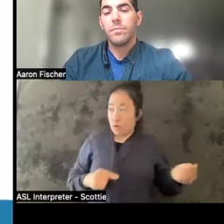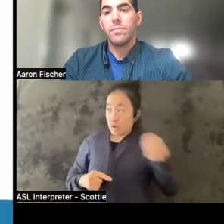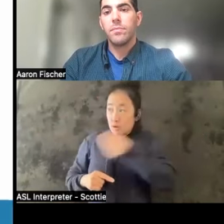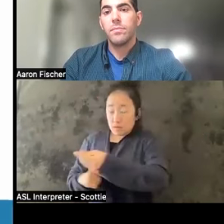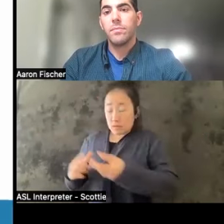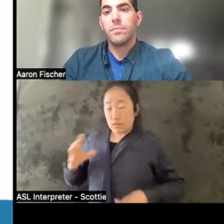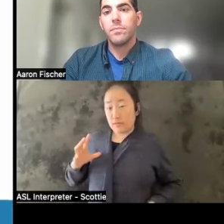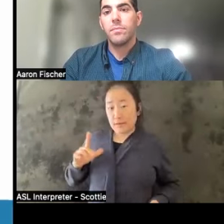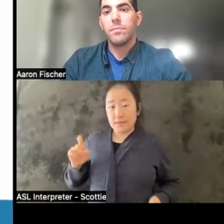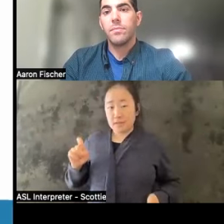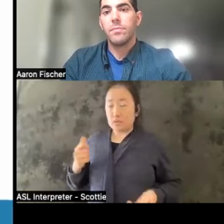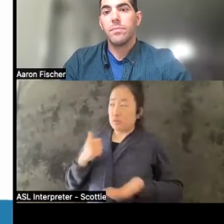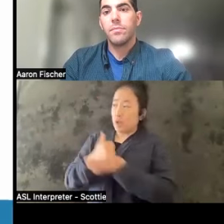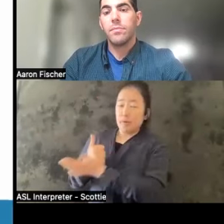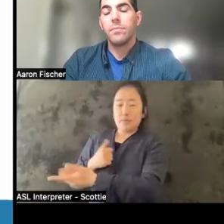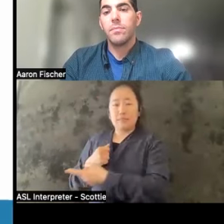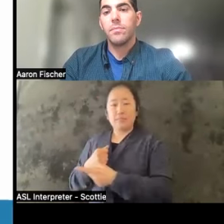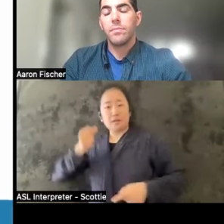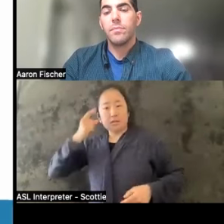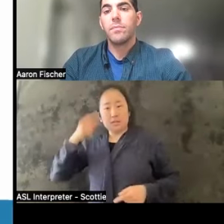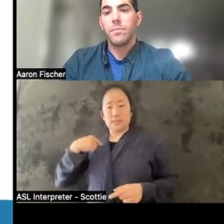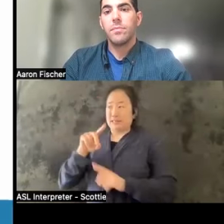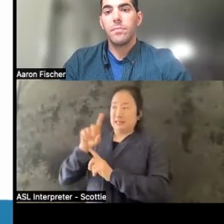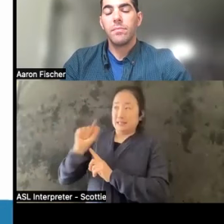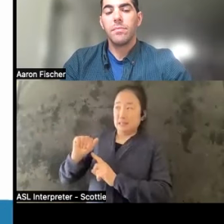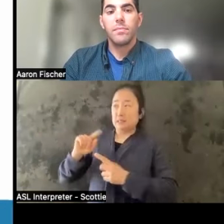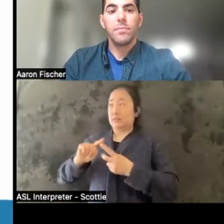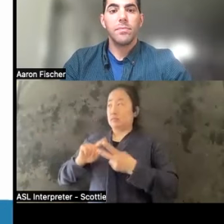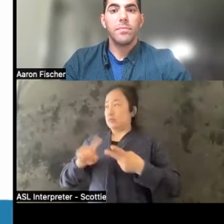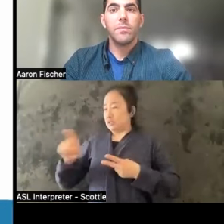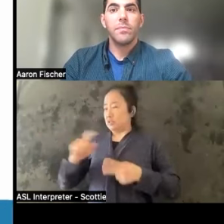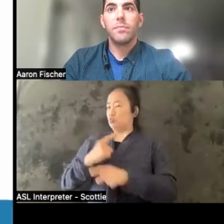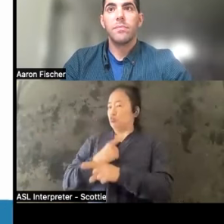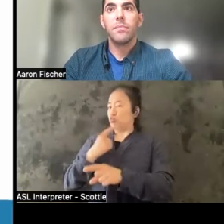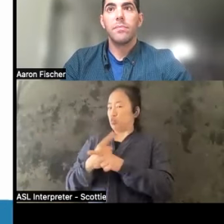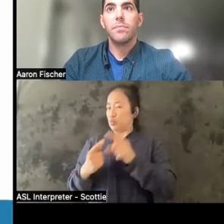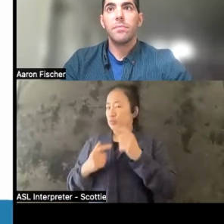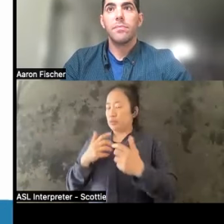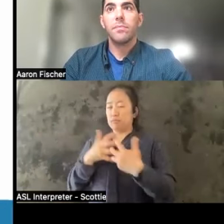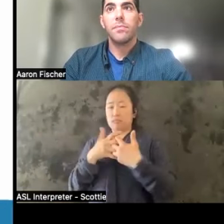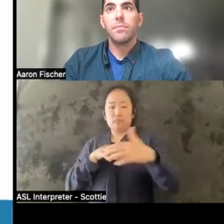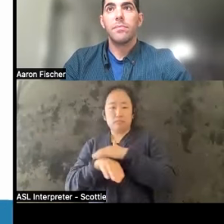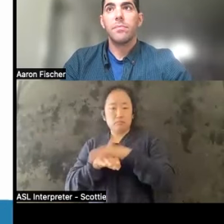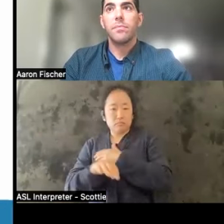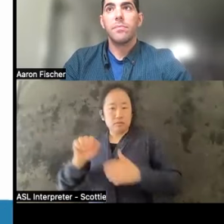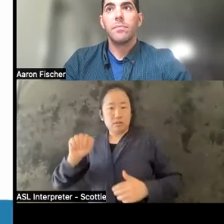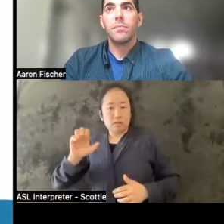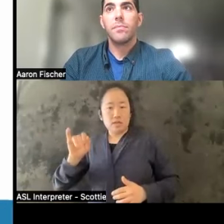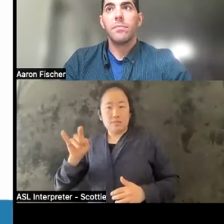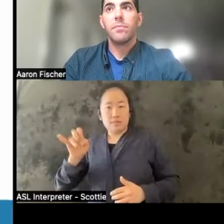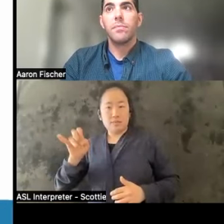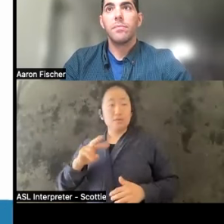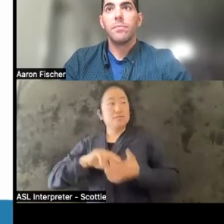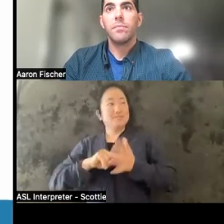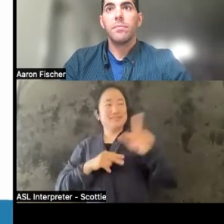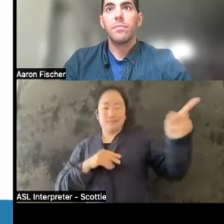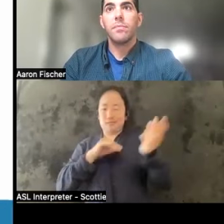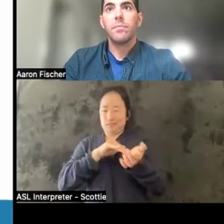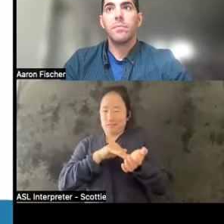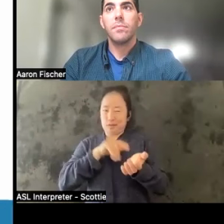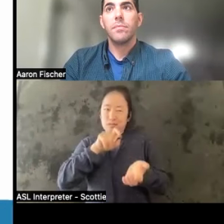has a disability and this is an appropriate accommodation. And so that might be offering a letter from her own caregiver. They